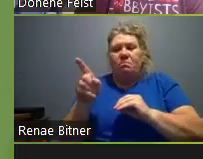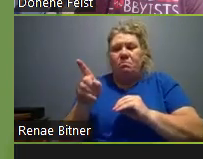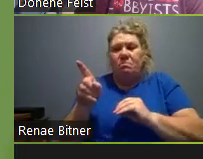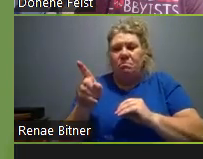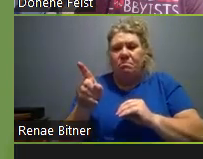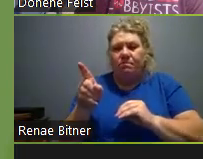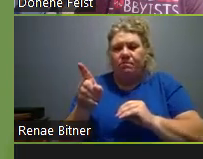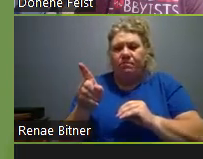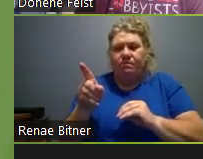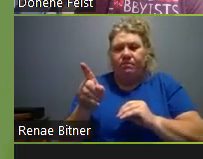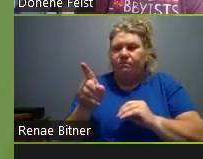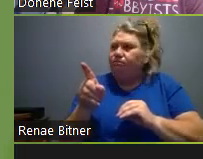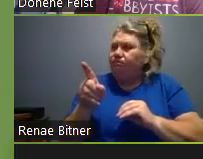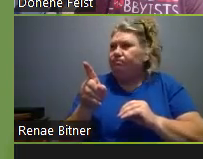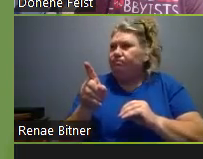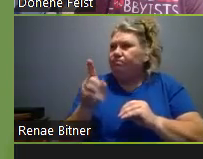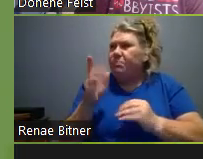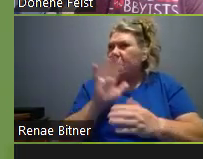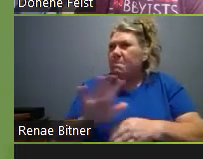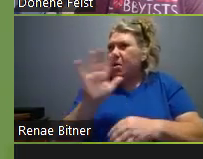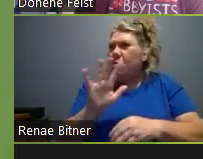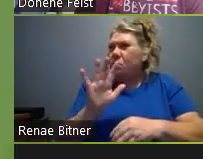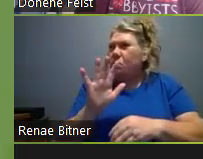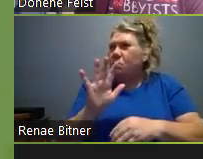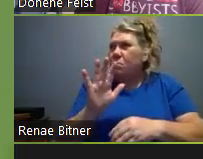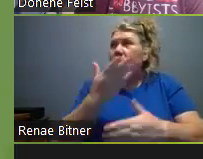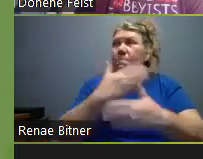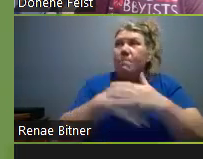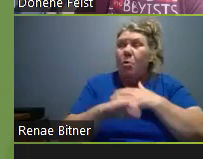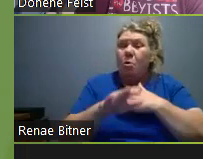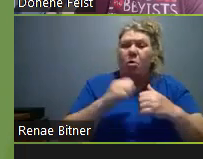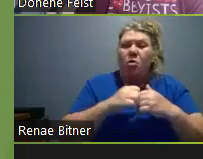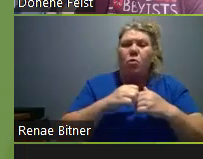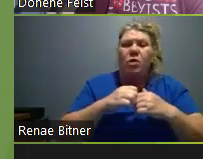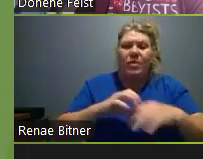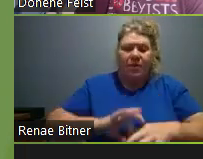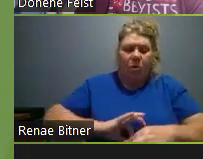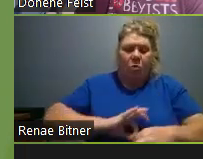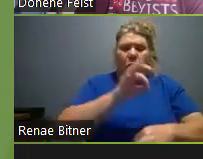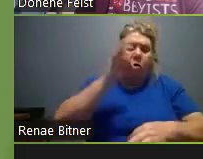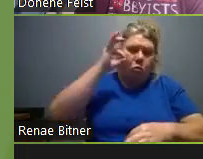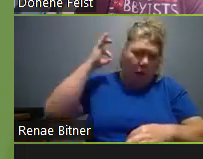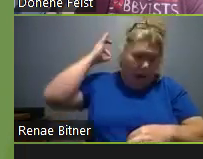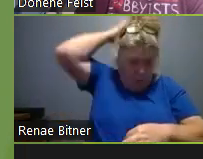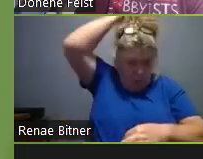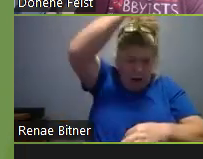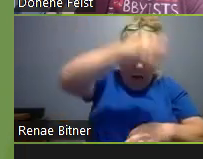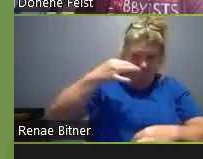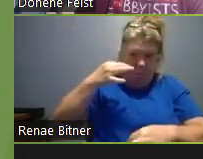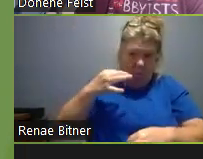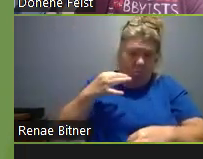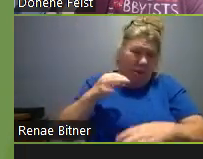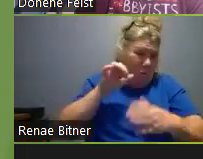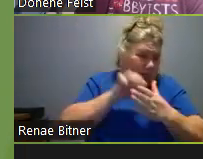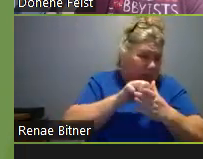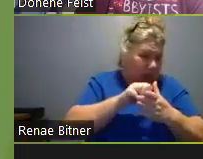probably about, he was born with the cord wrapped around his neck, and so I don't know if it was that or if